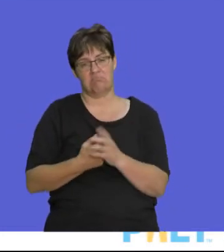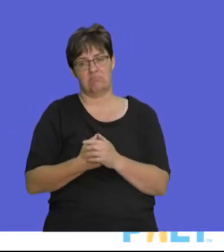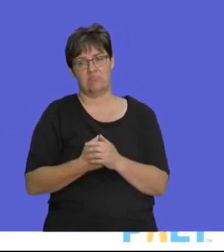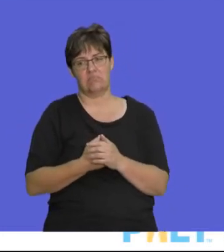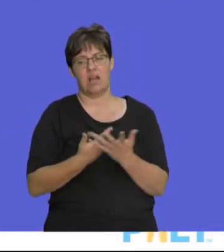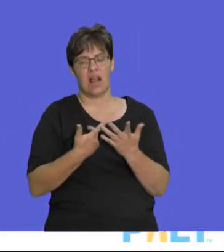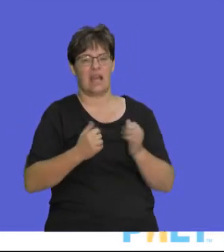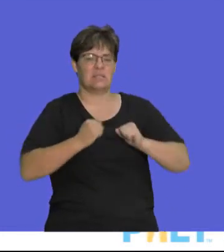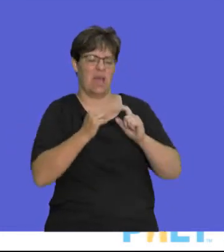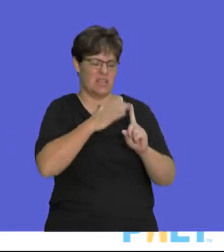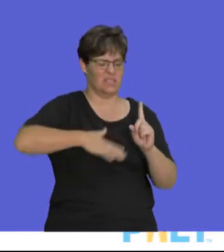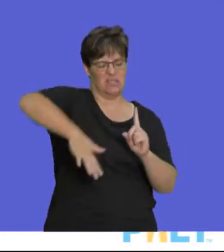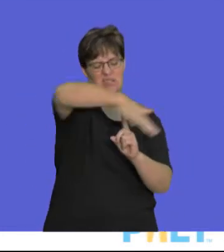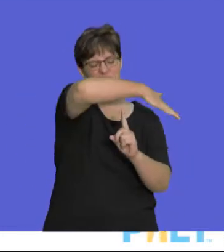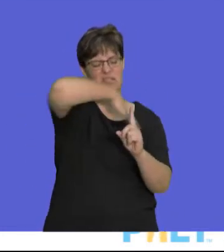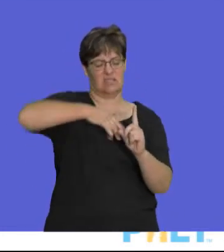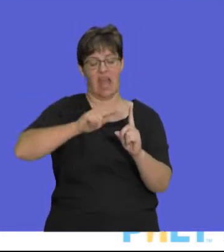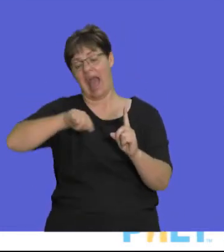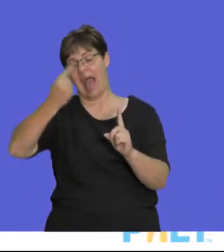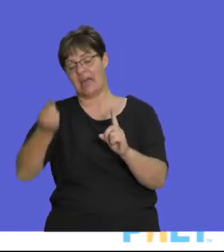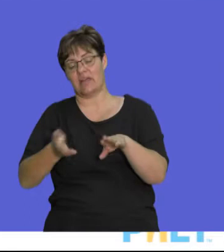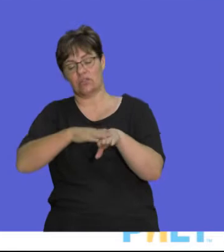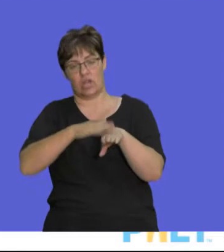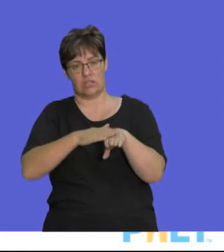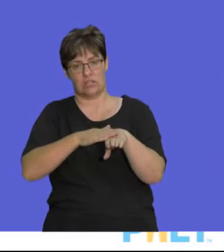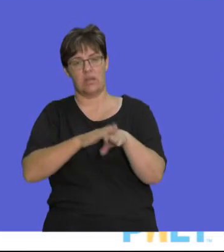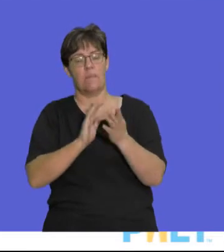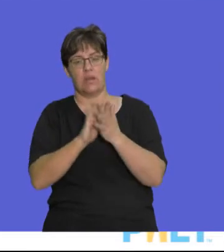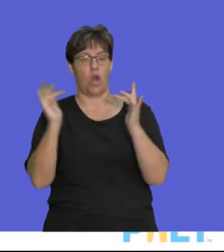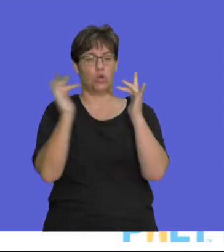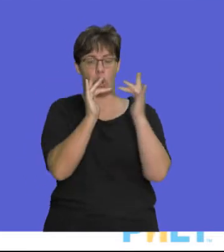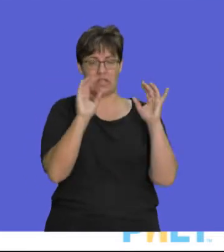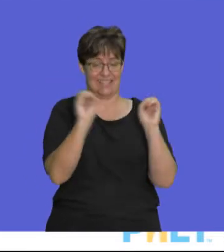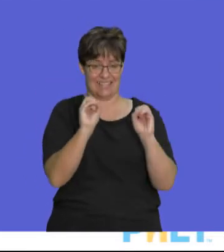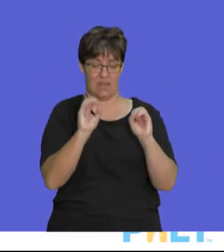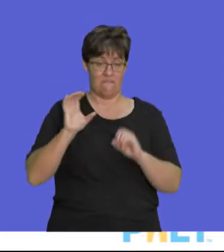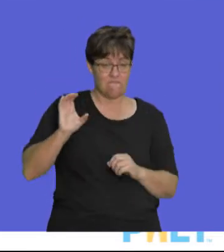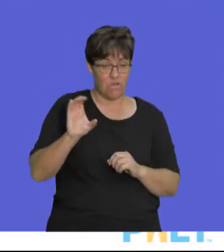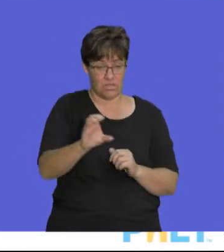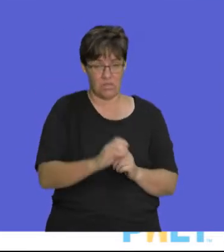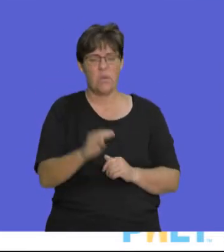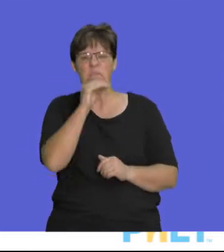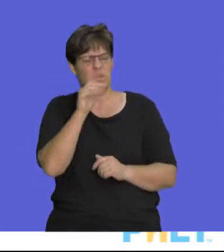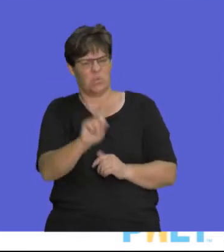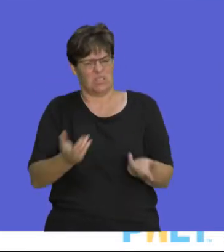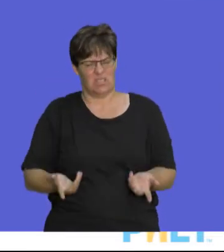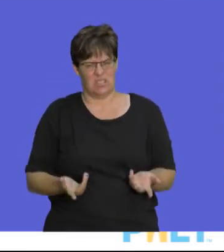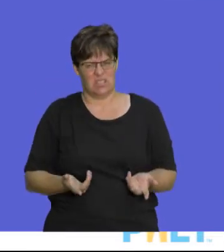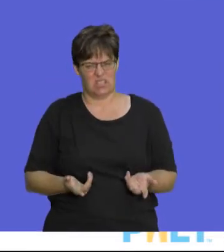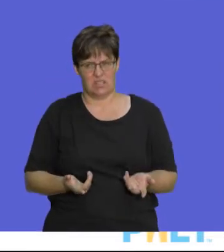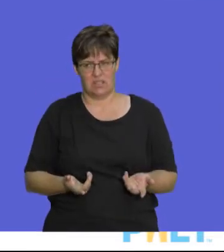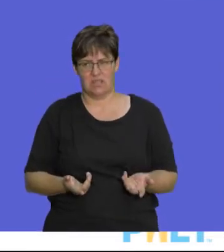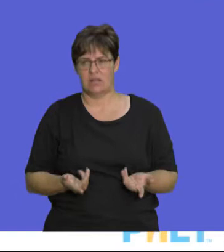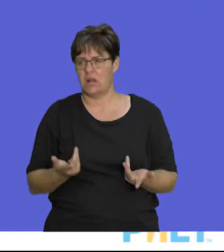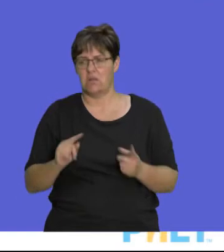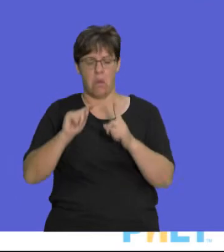say the field is a region in space where another charge will experience a non-contact electrostatic force, this is exactly what we mean. So